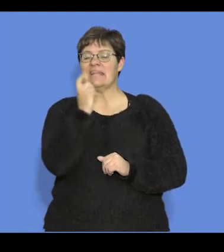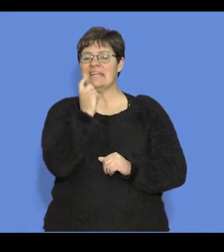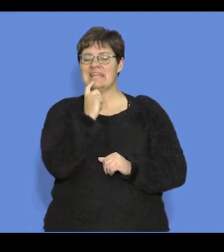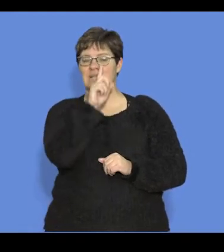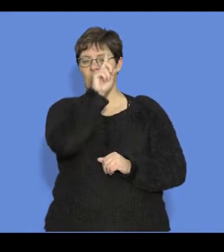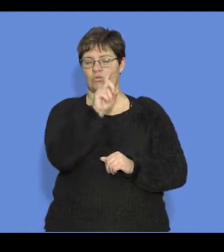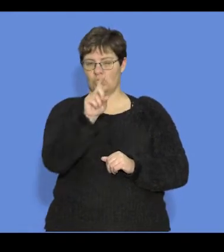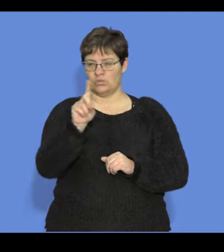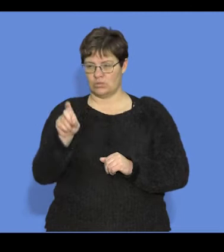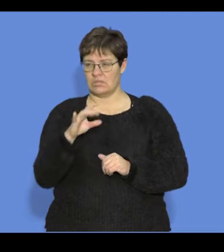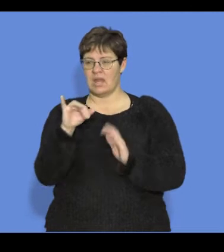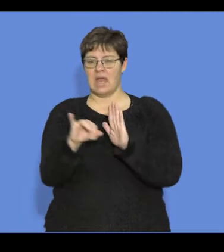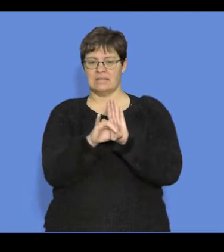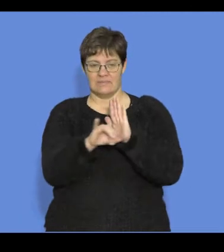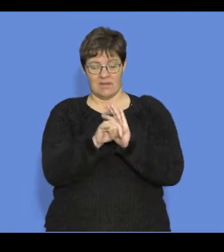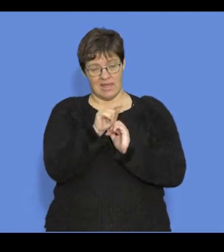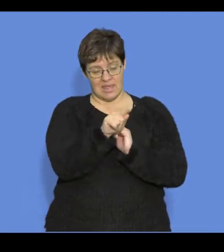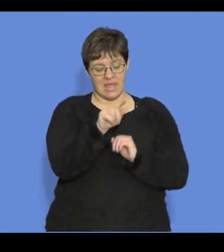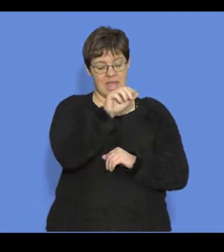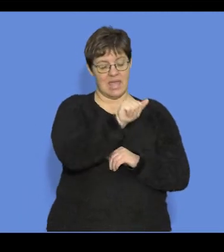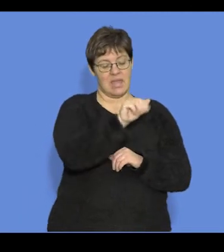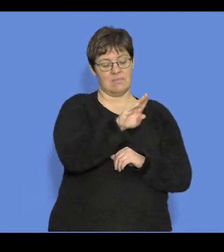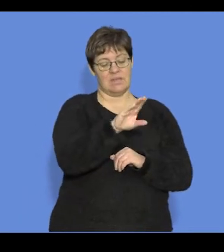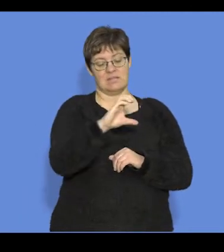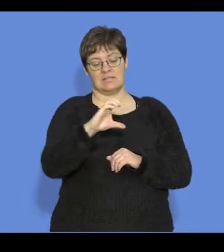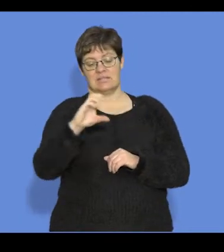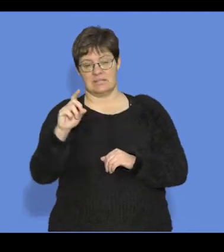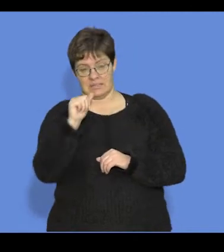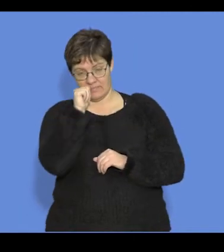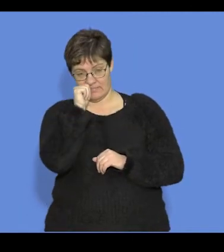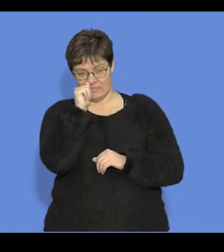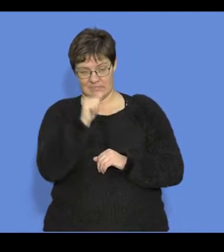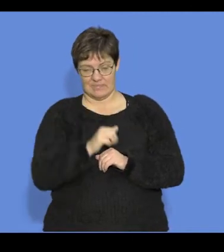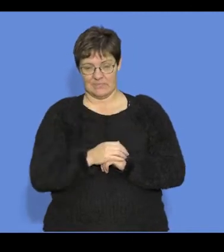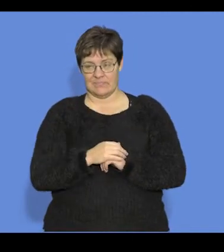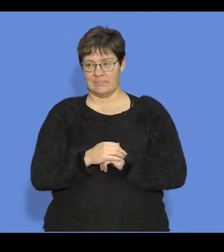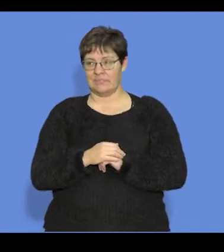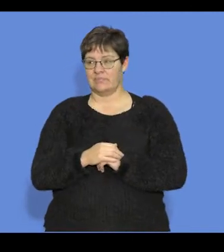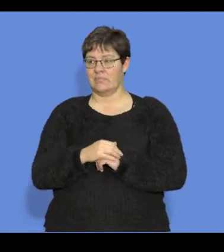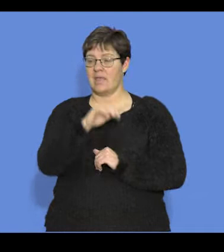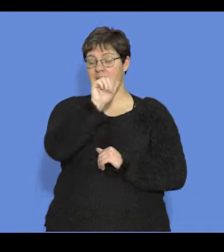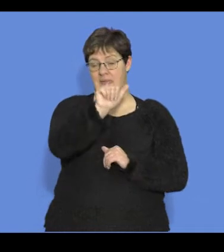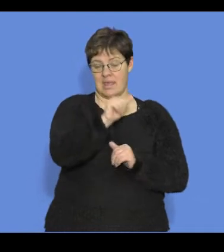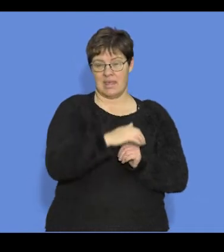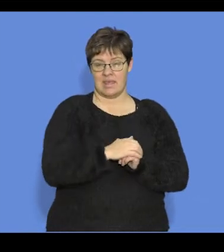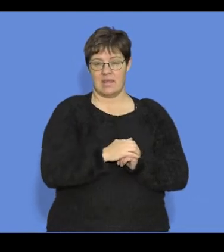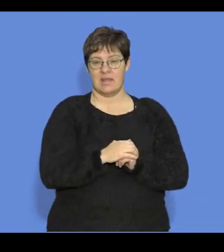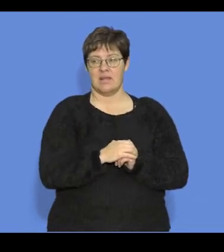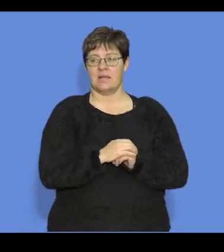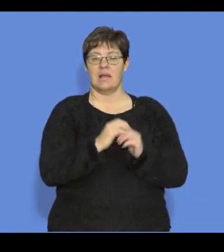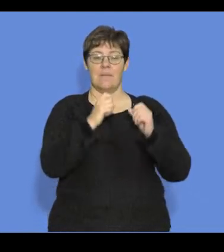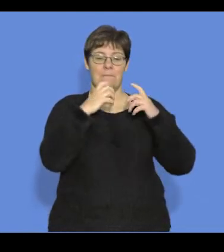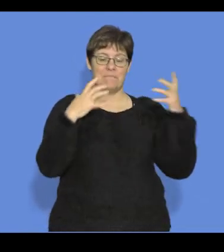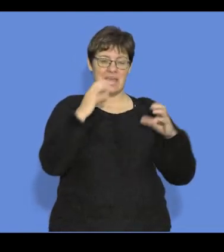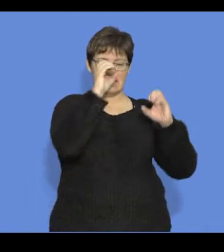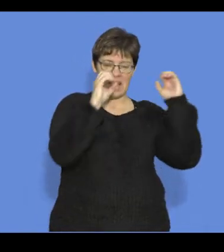questions. Identify tissues A, B, C, and D. And A, it's got big